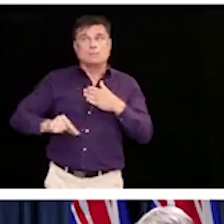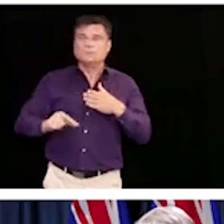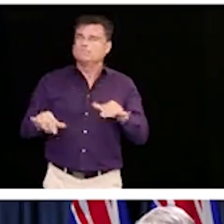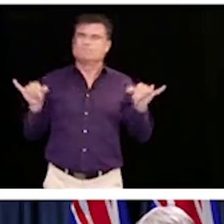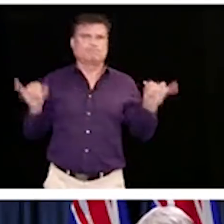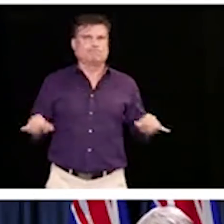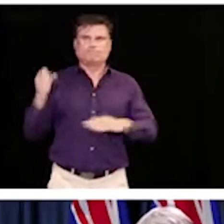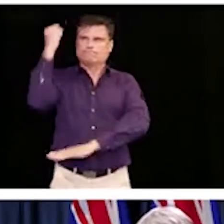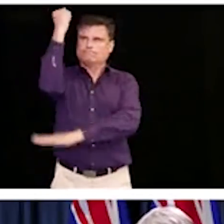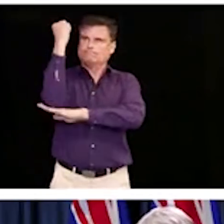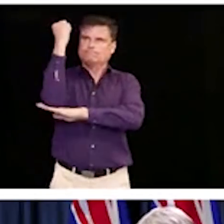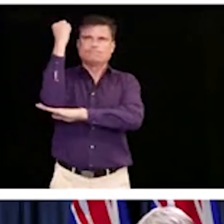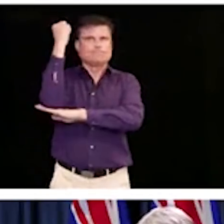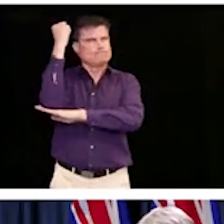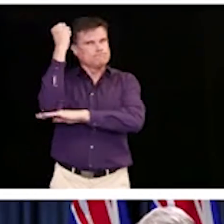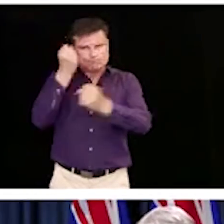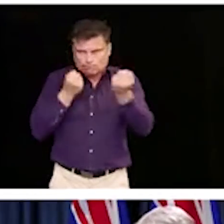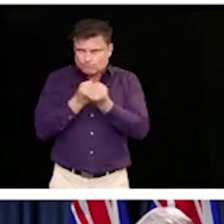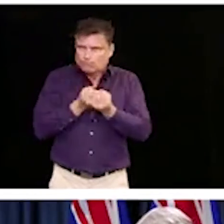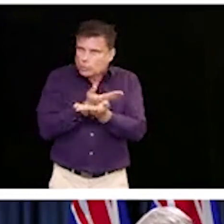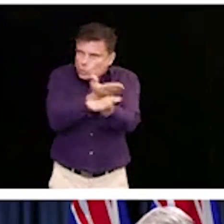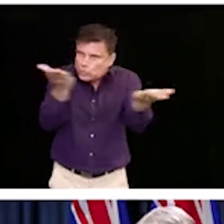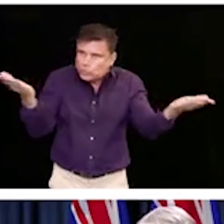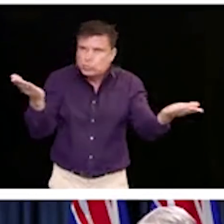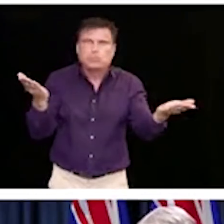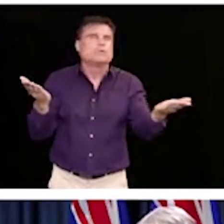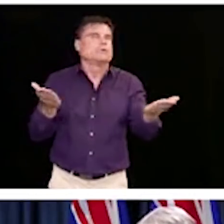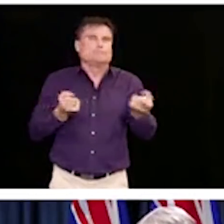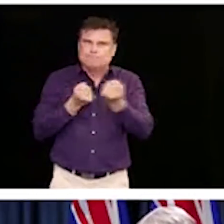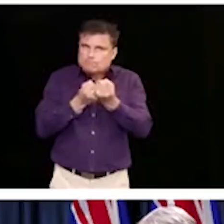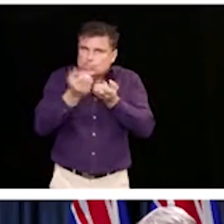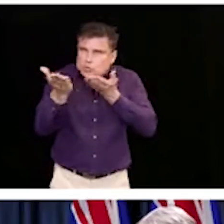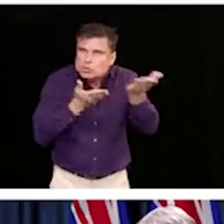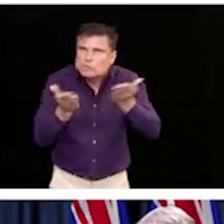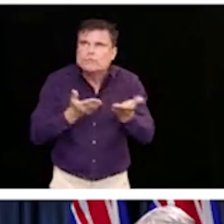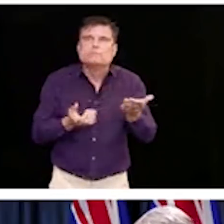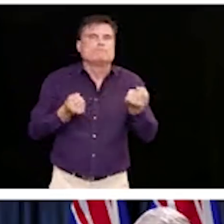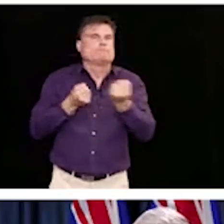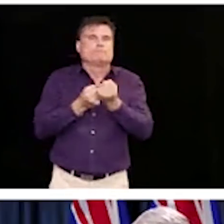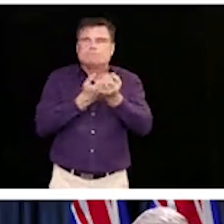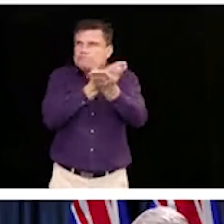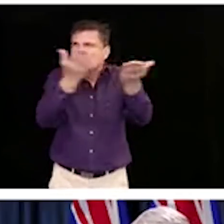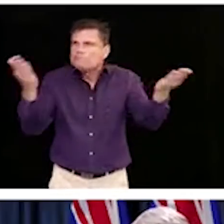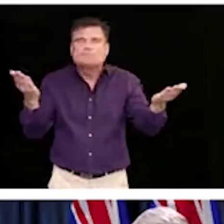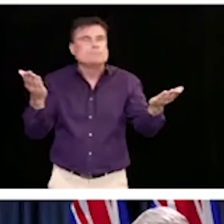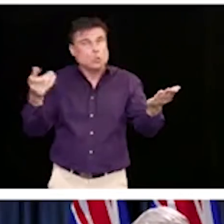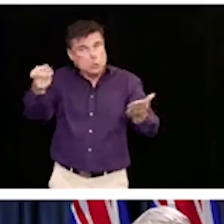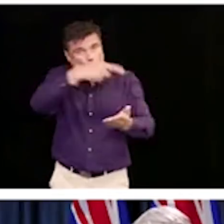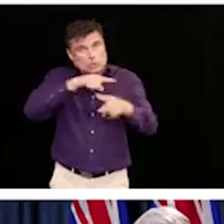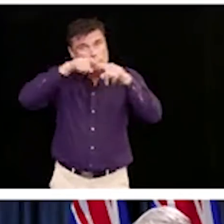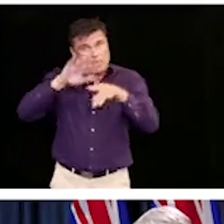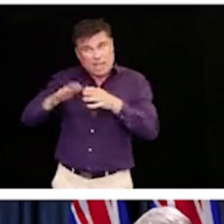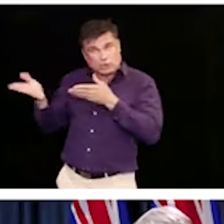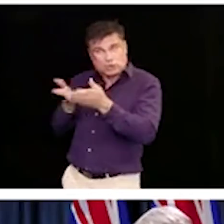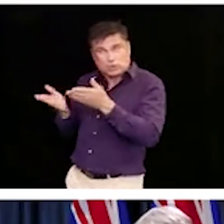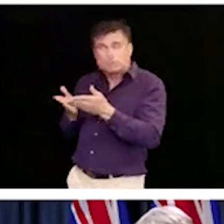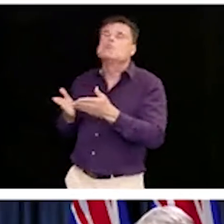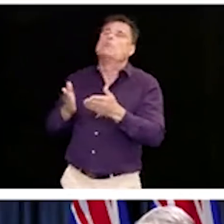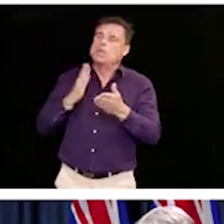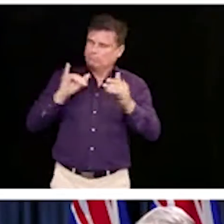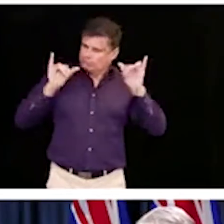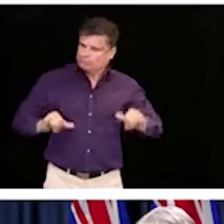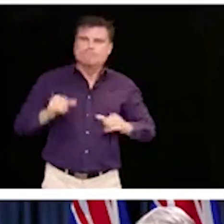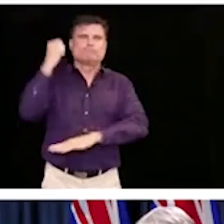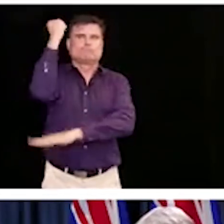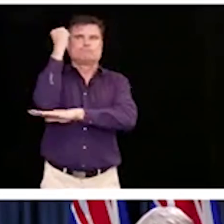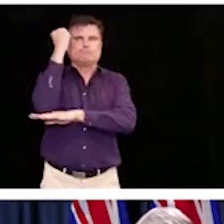to continue to invest in people, in the services that people rely on, and in a long-term strong economic